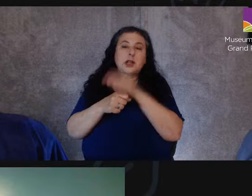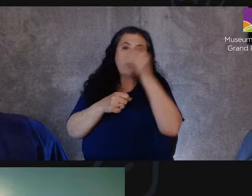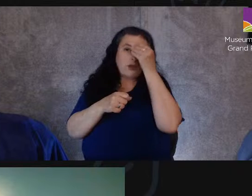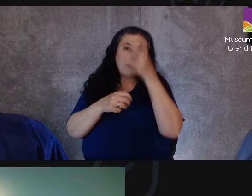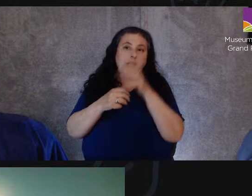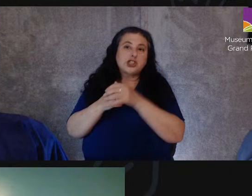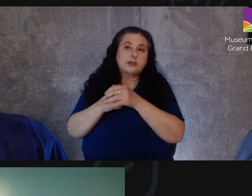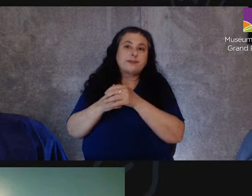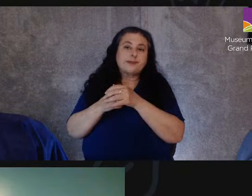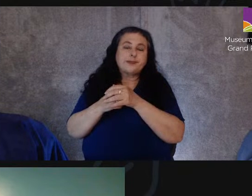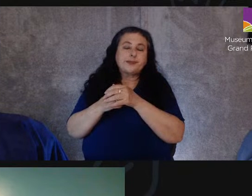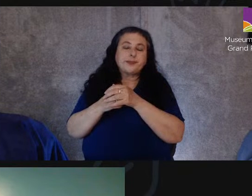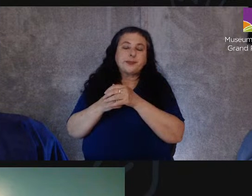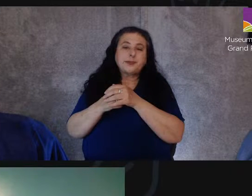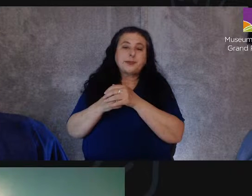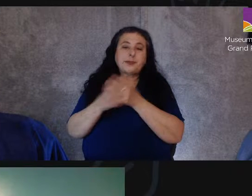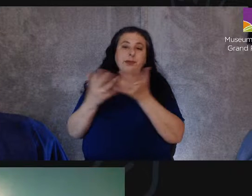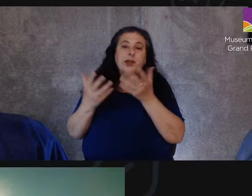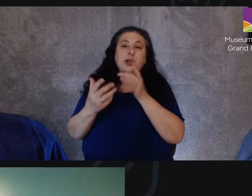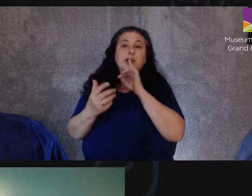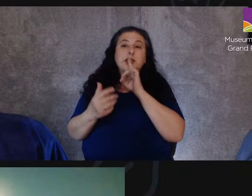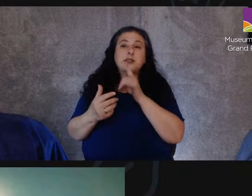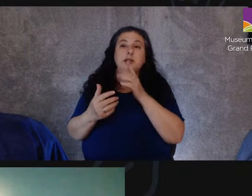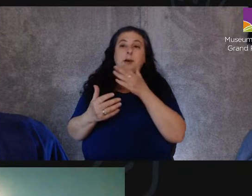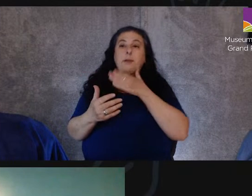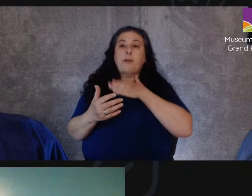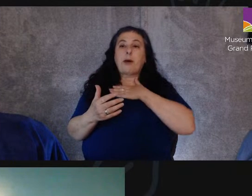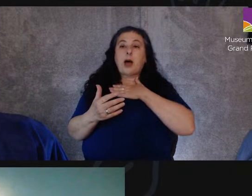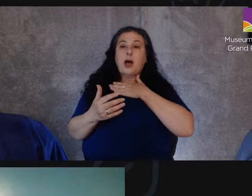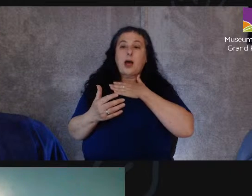information. So here is my